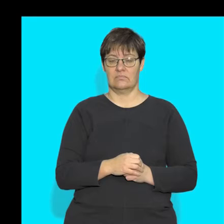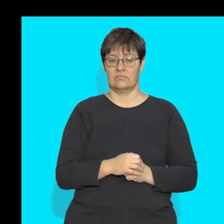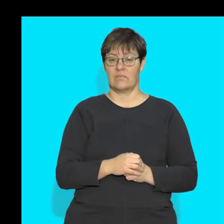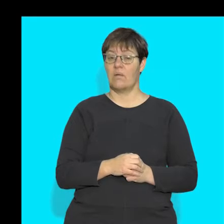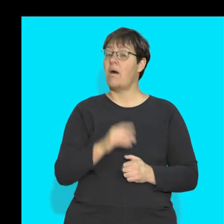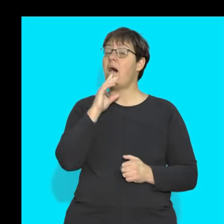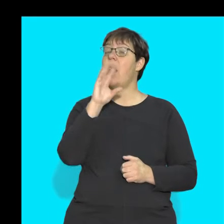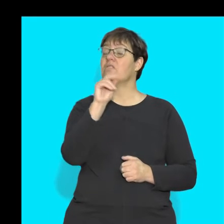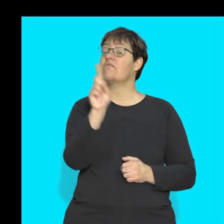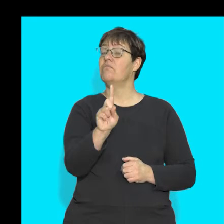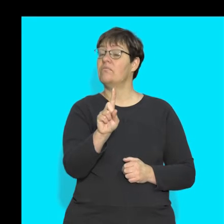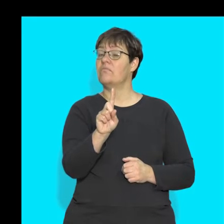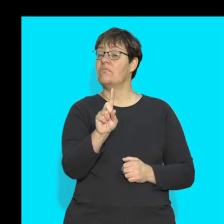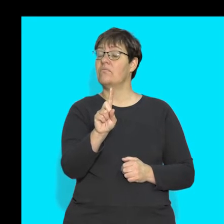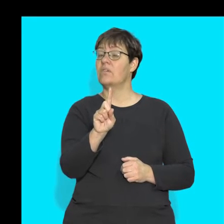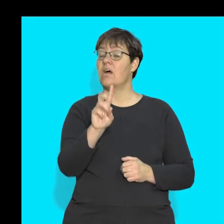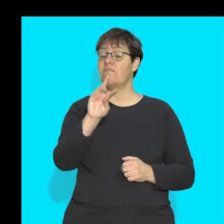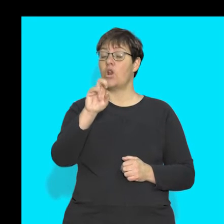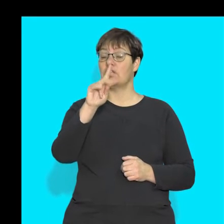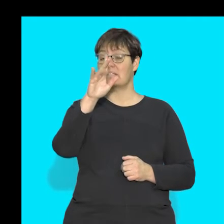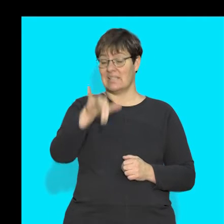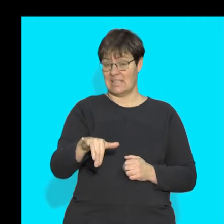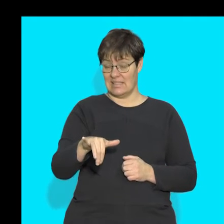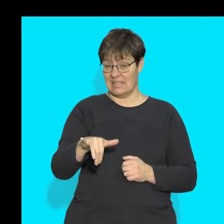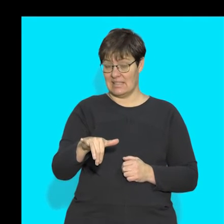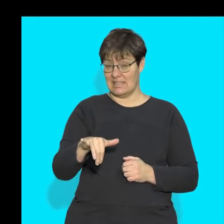I asked for average